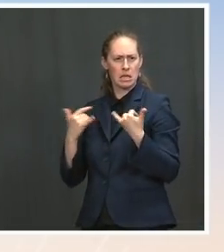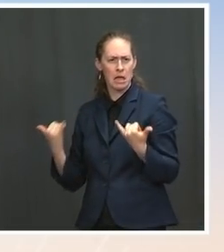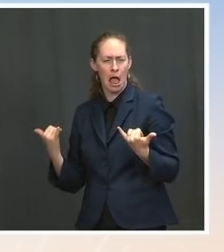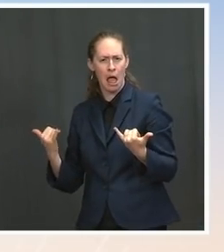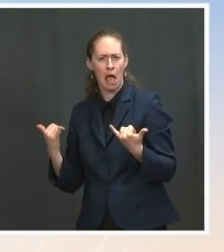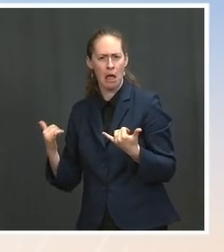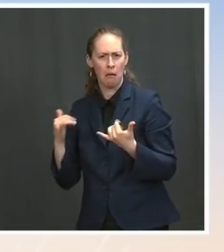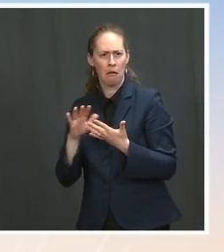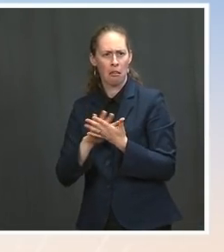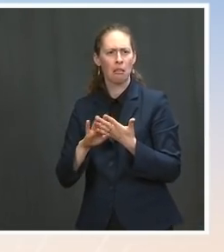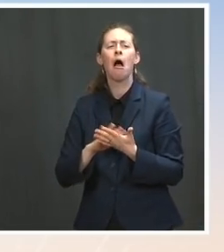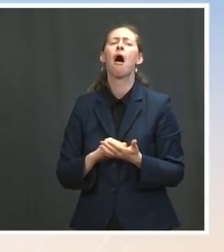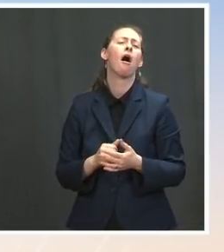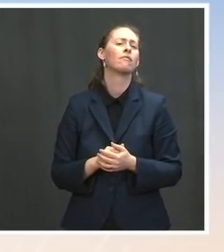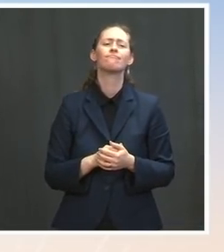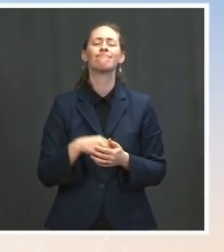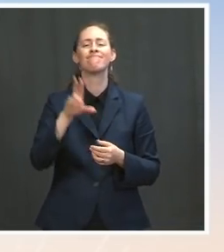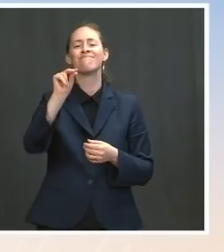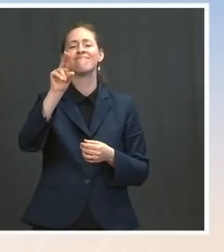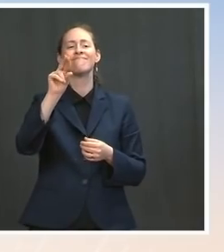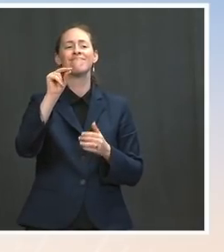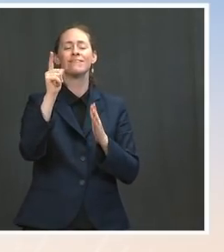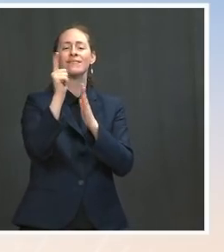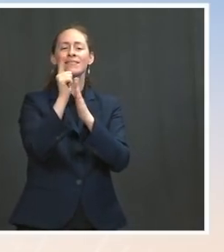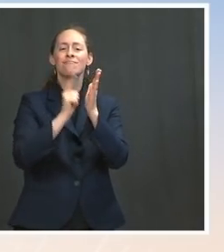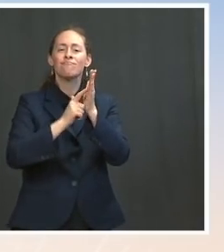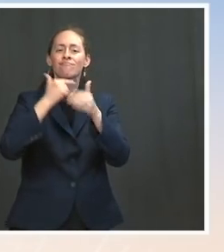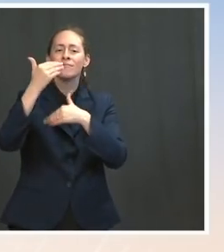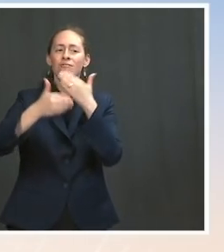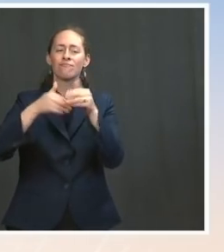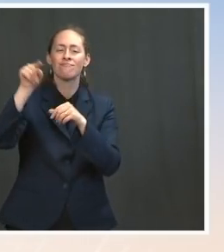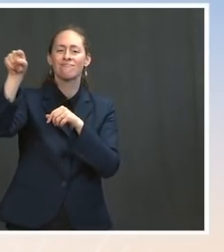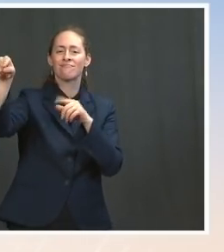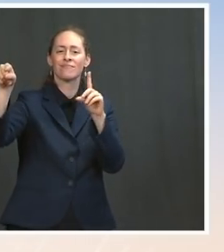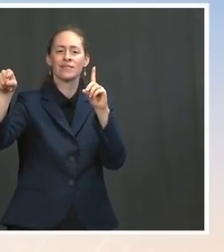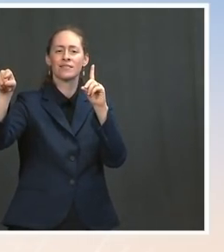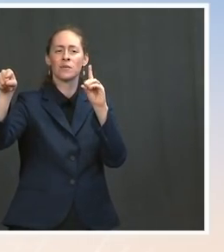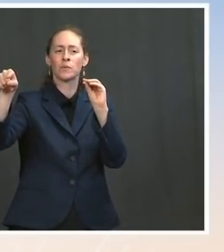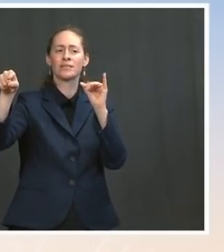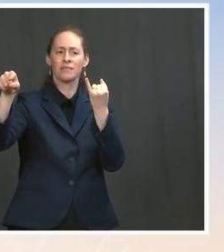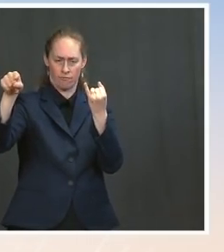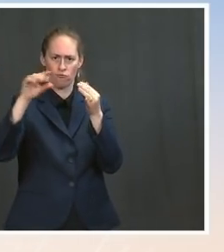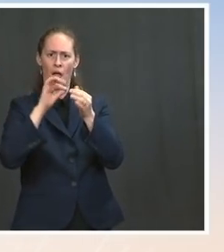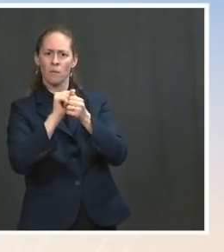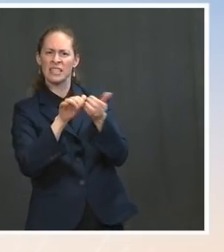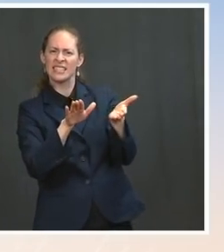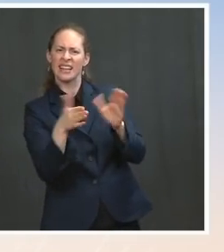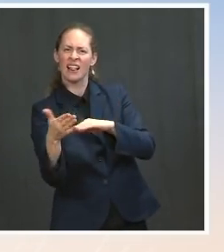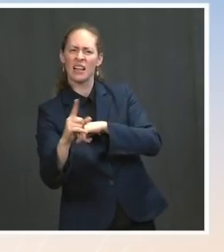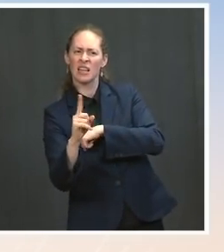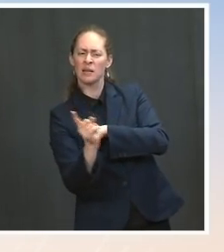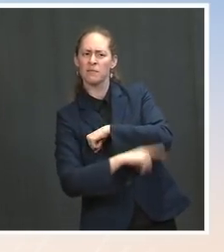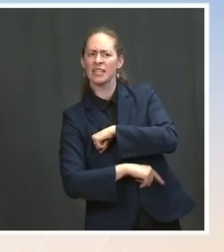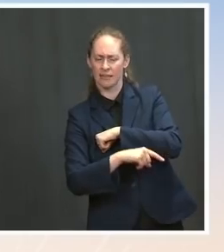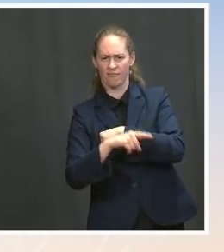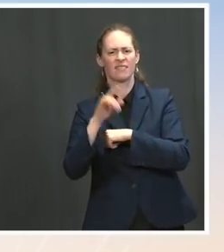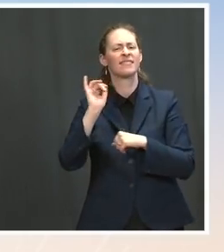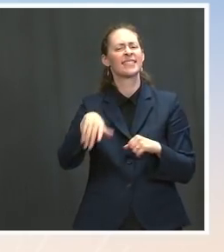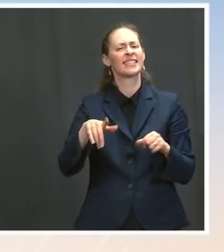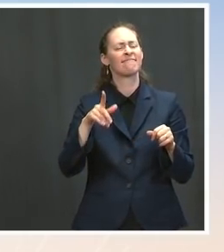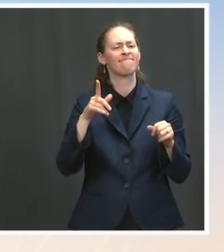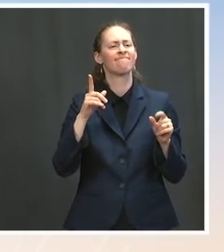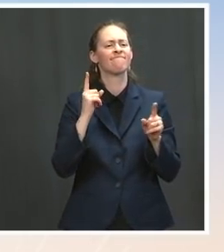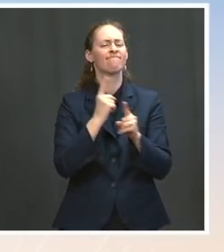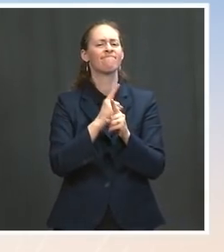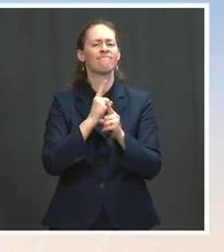legal process and a Department of Justice process that would be standard in any scenario here. Did he change his mind on the